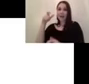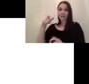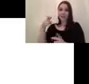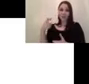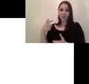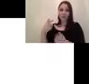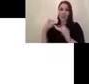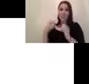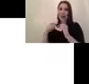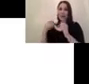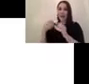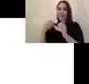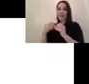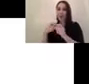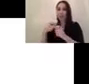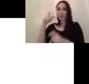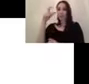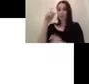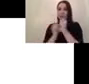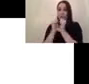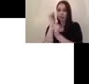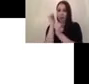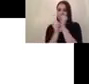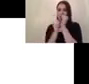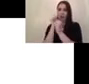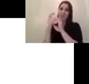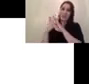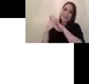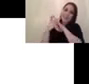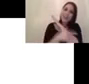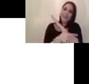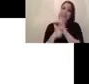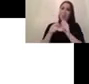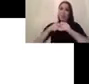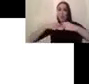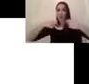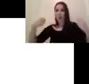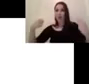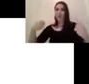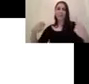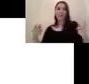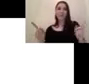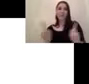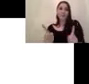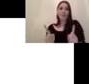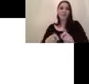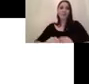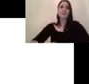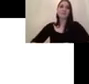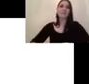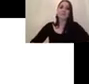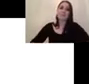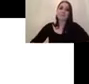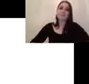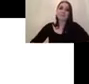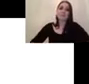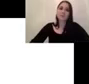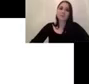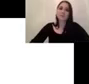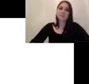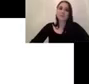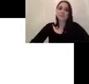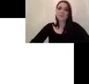the image resolution, the depth and the width of the backbone in the compound way. And